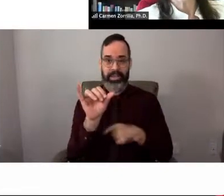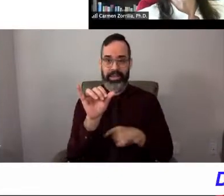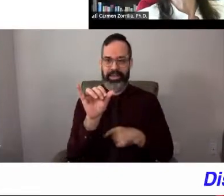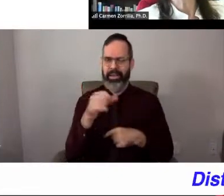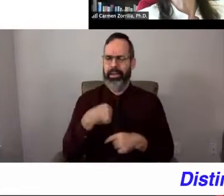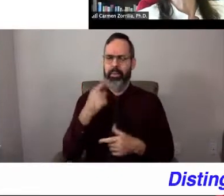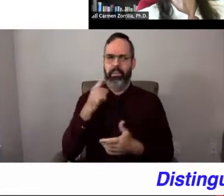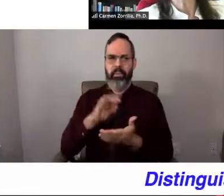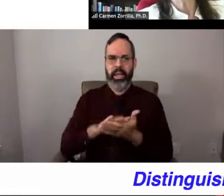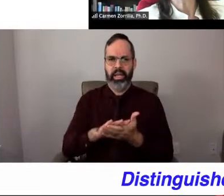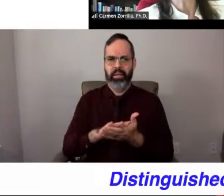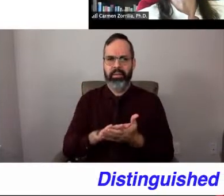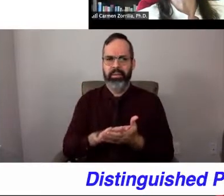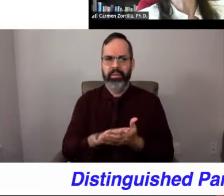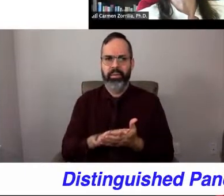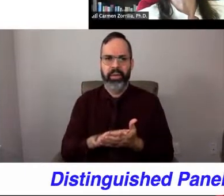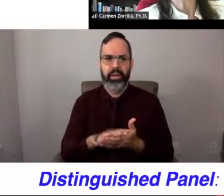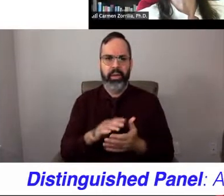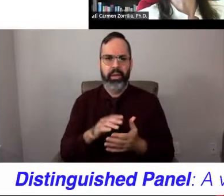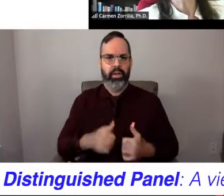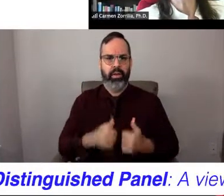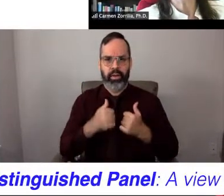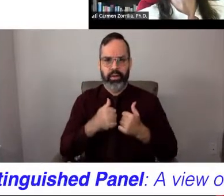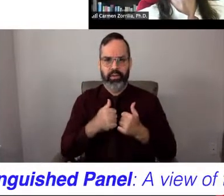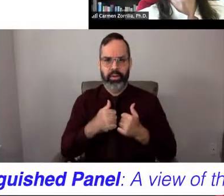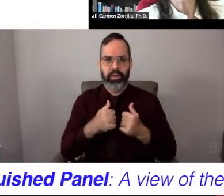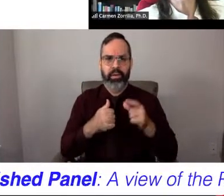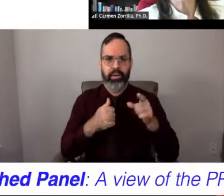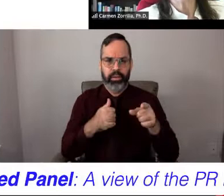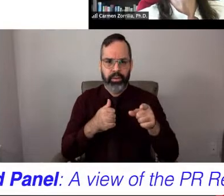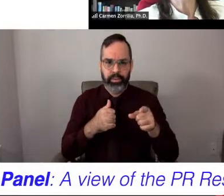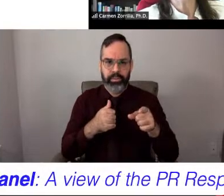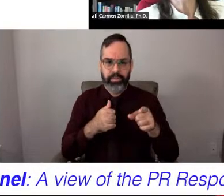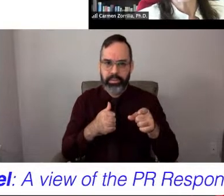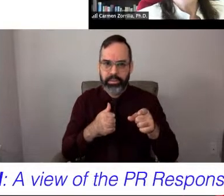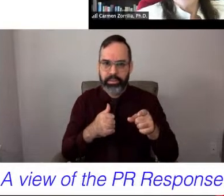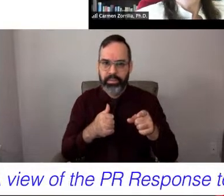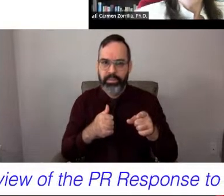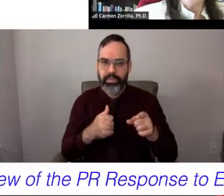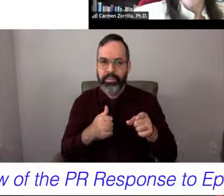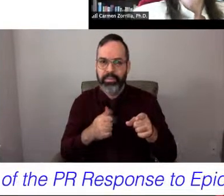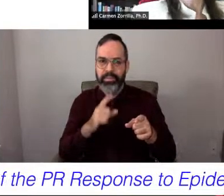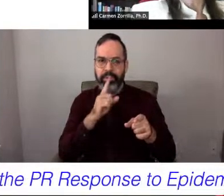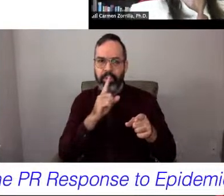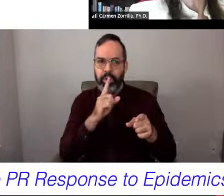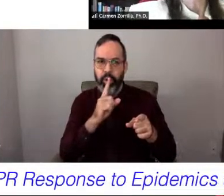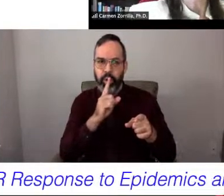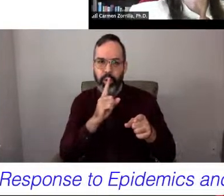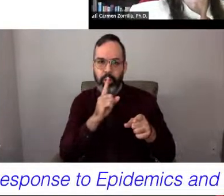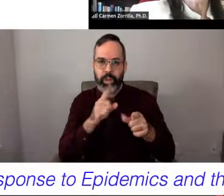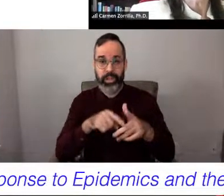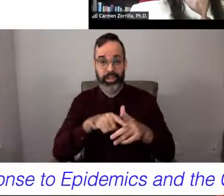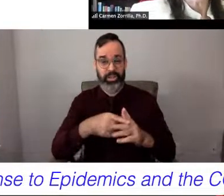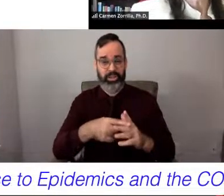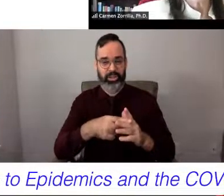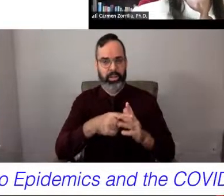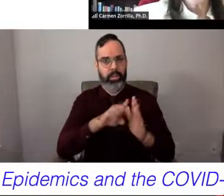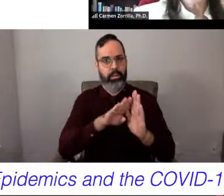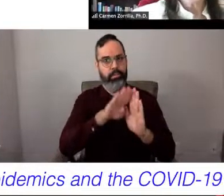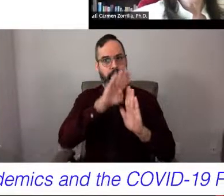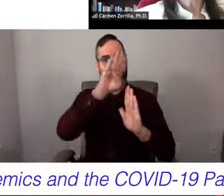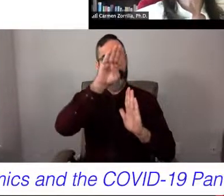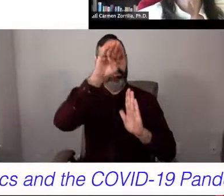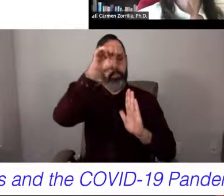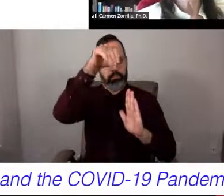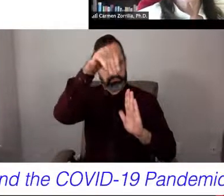antiretroviral, more potent agents were starting to be used, and this is how the curve really started coming down. So what I